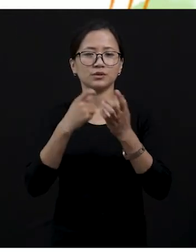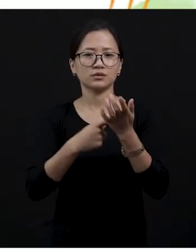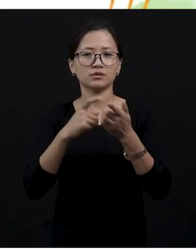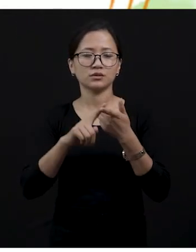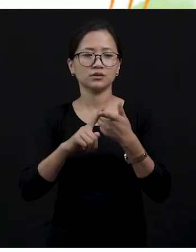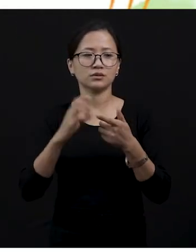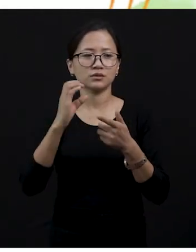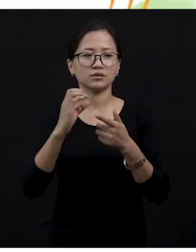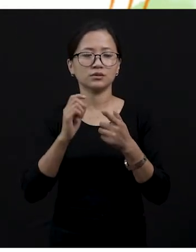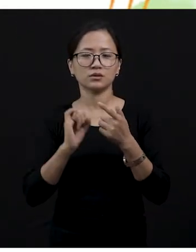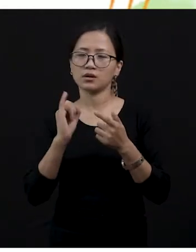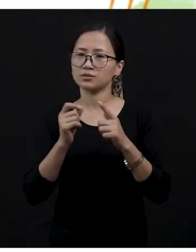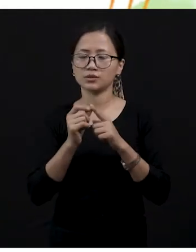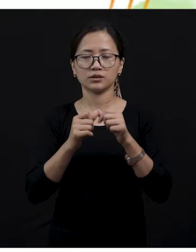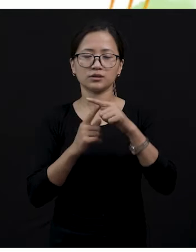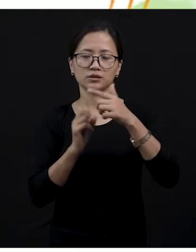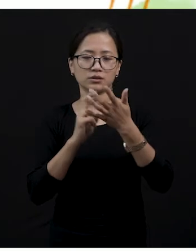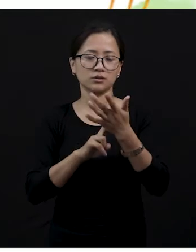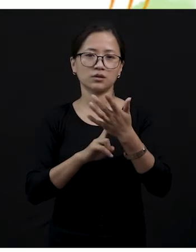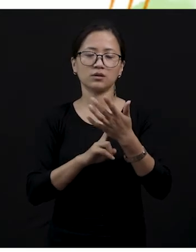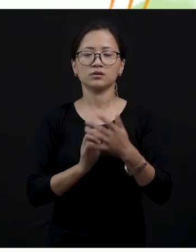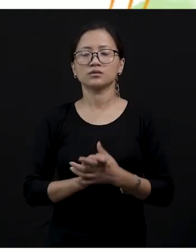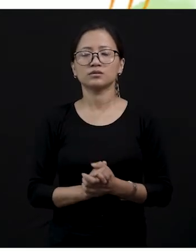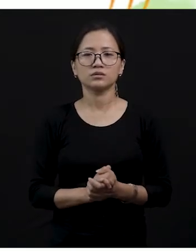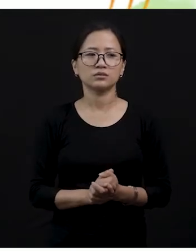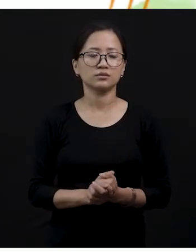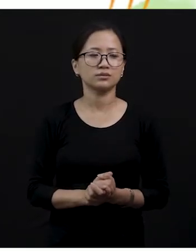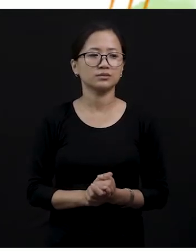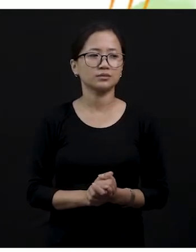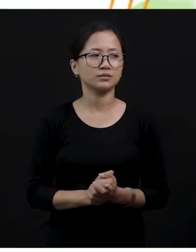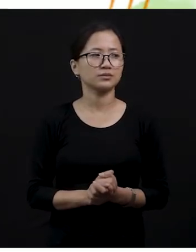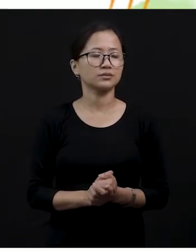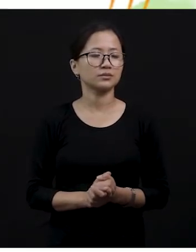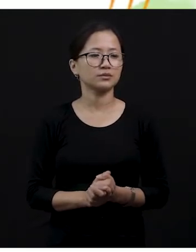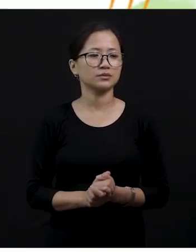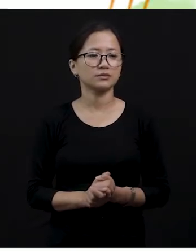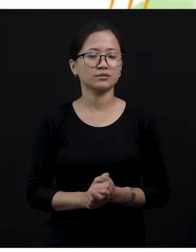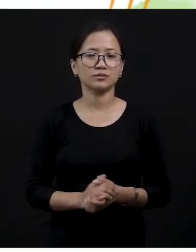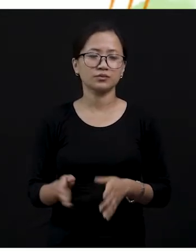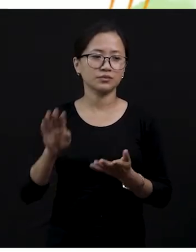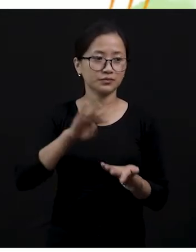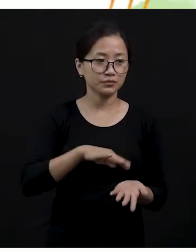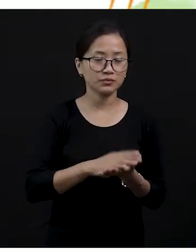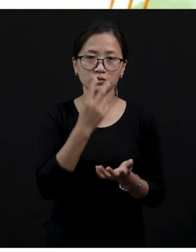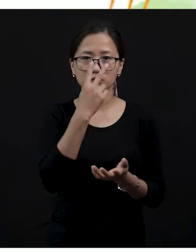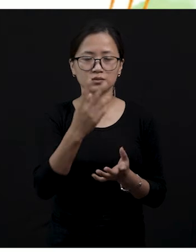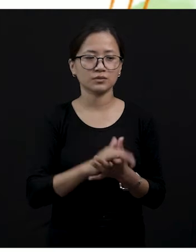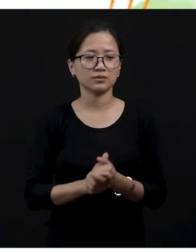precipitation. What, students? Precipitation. And it enters, it falls down to the